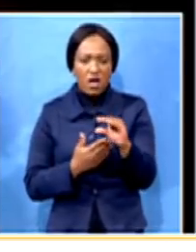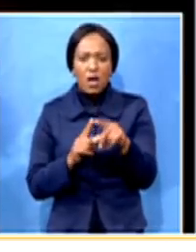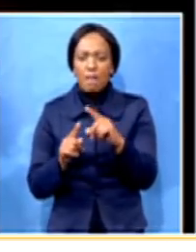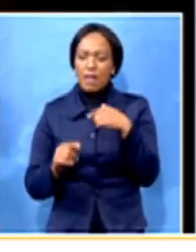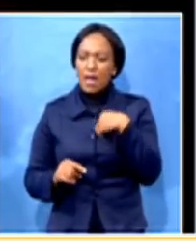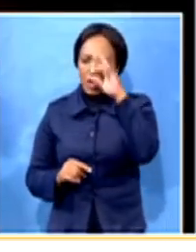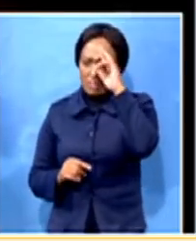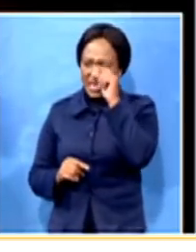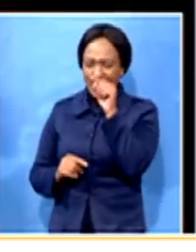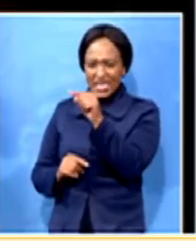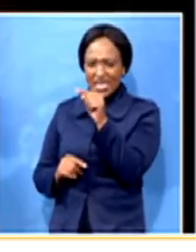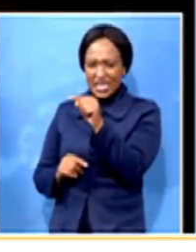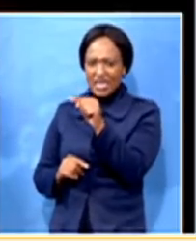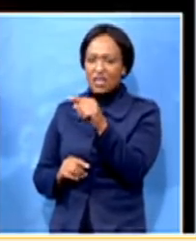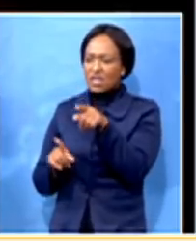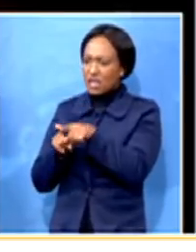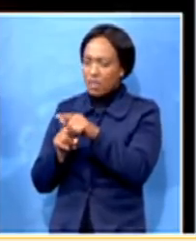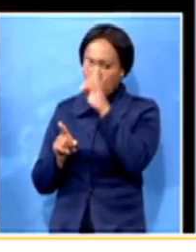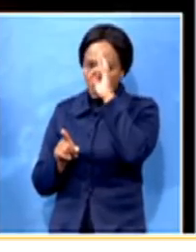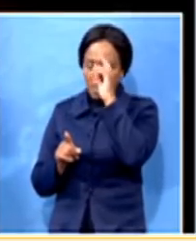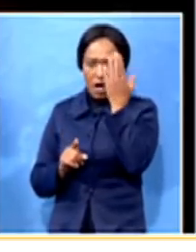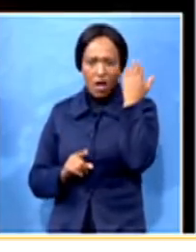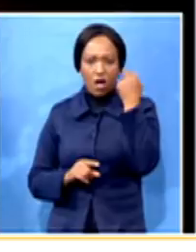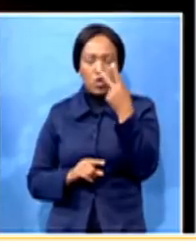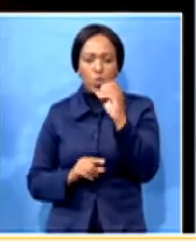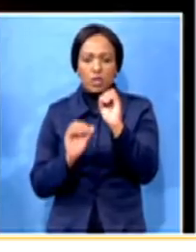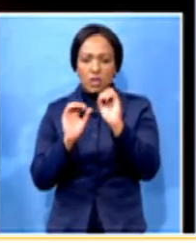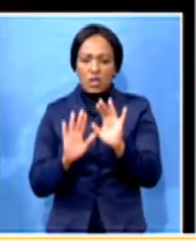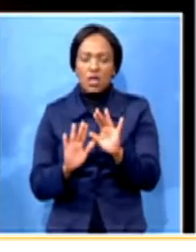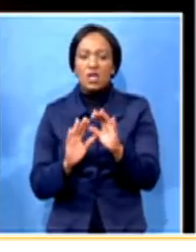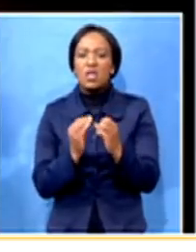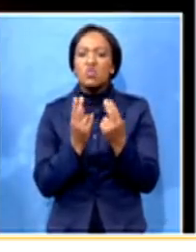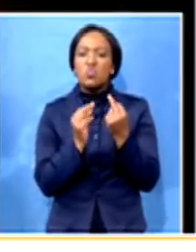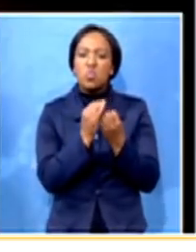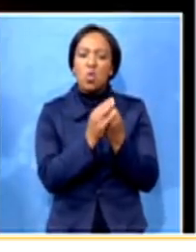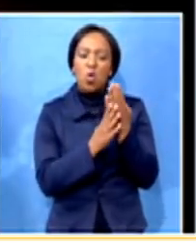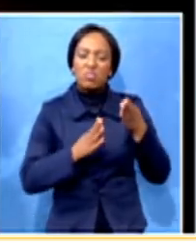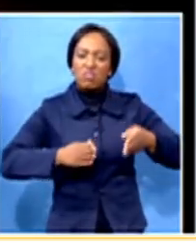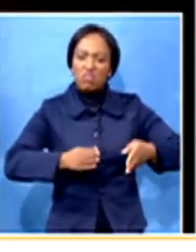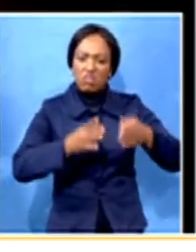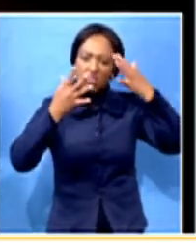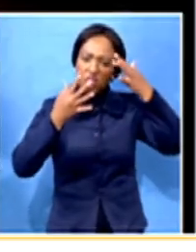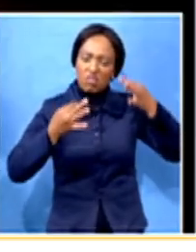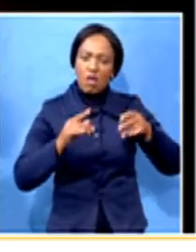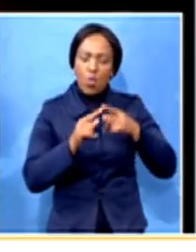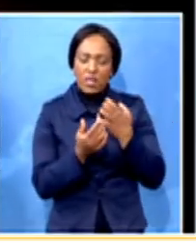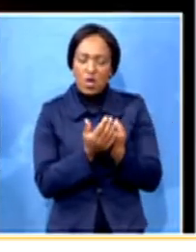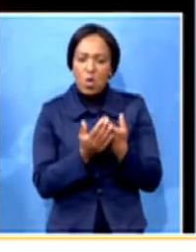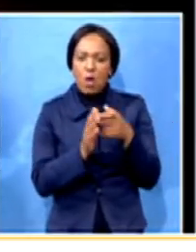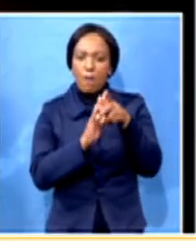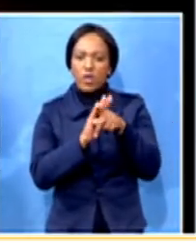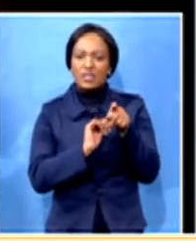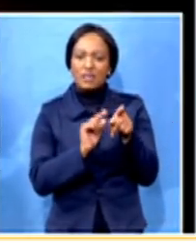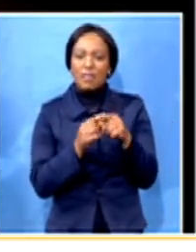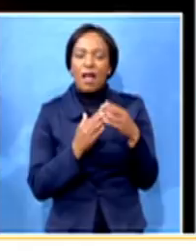about this as well, you might remember the 2010 New Growth Path. It suggested as an economic policy led by